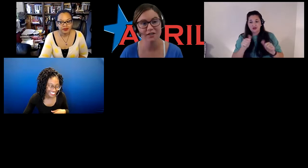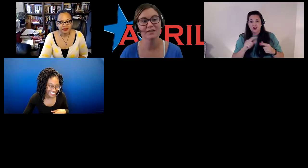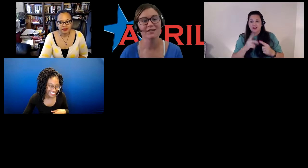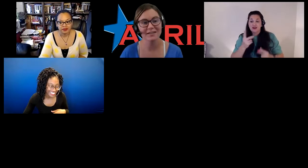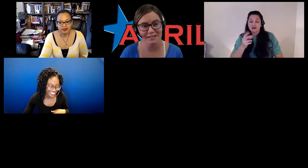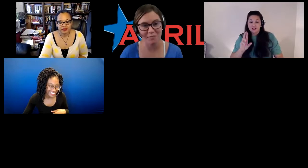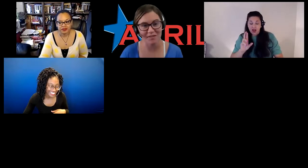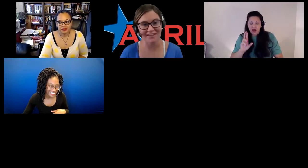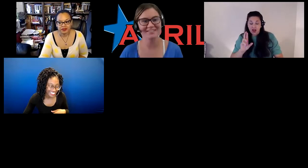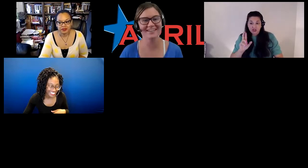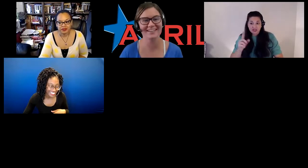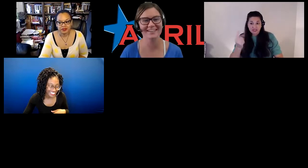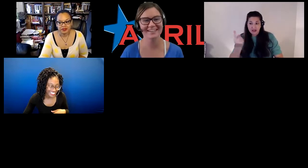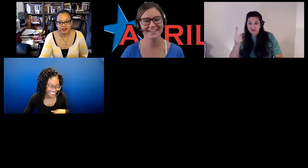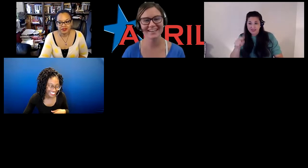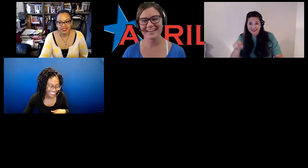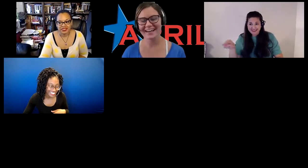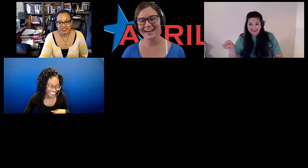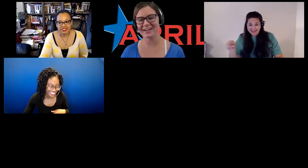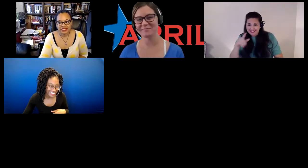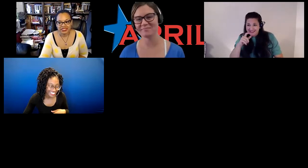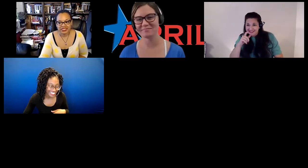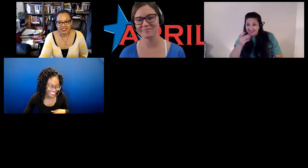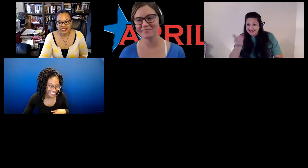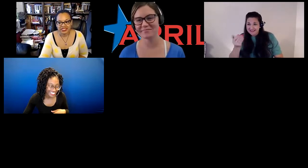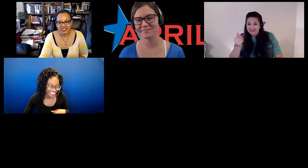Dr. something.